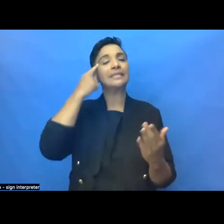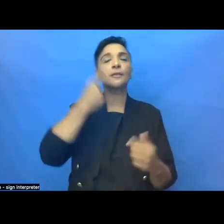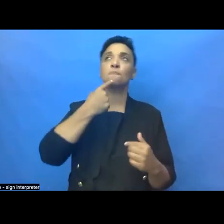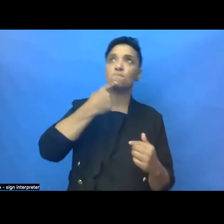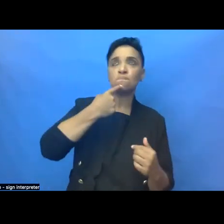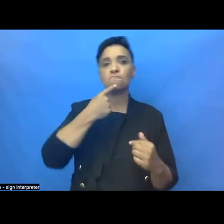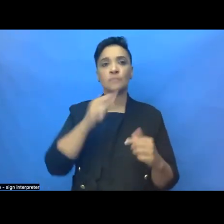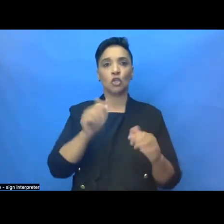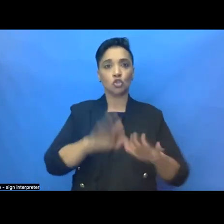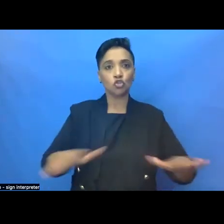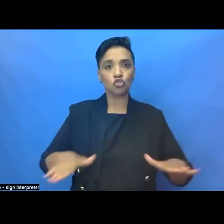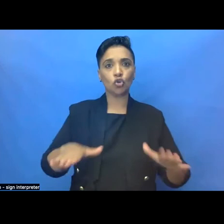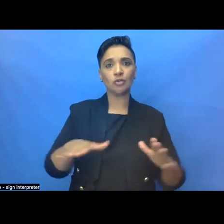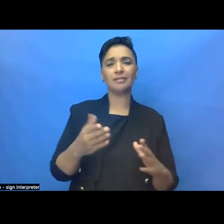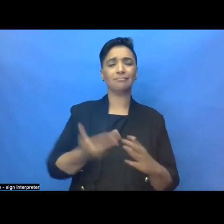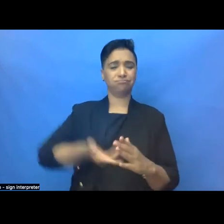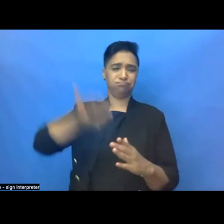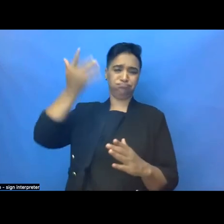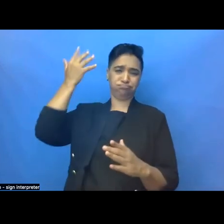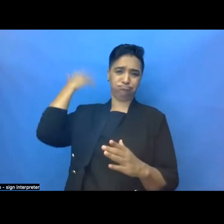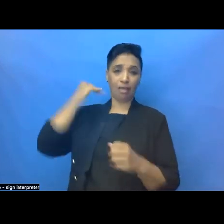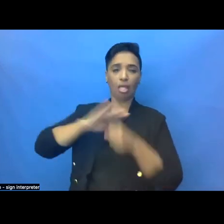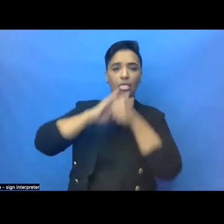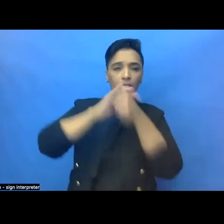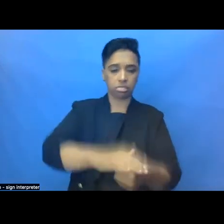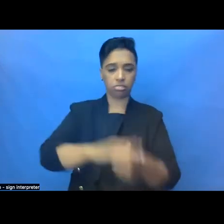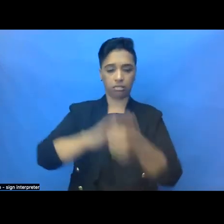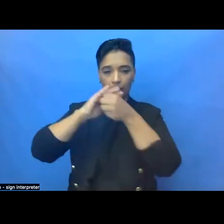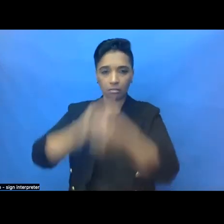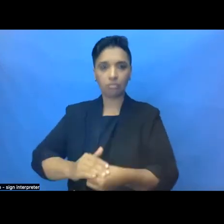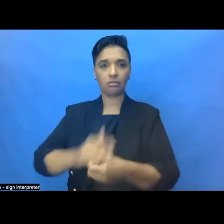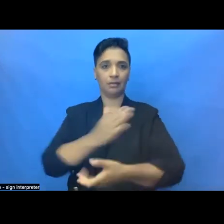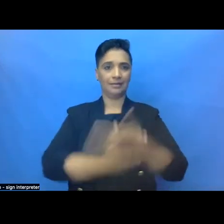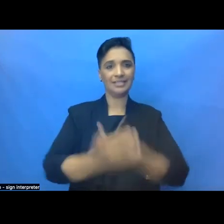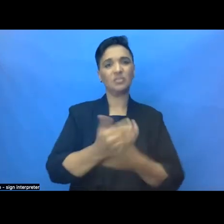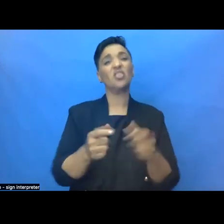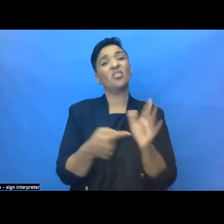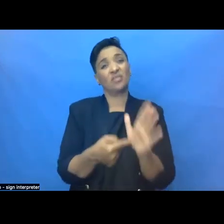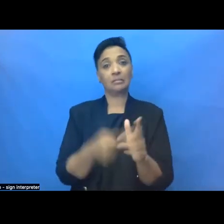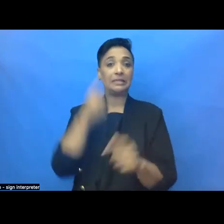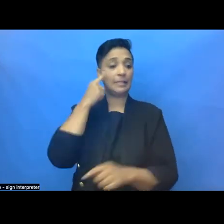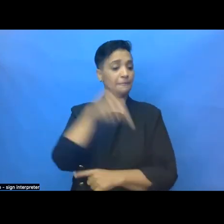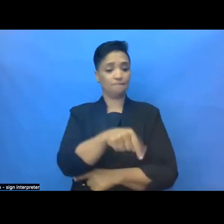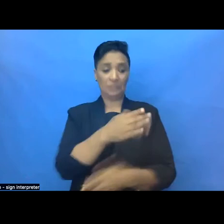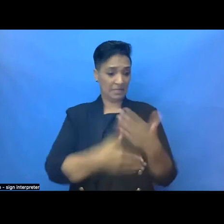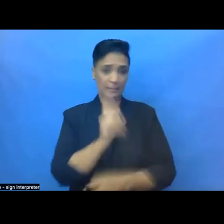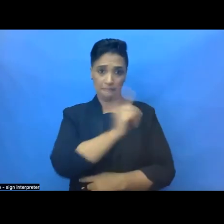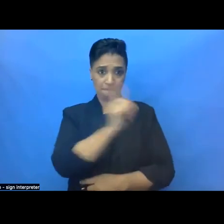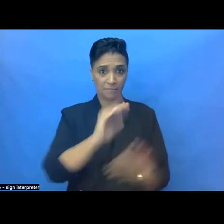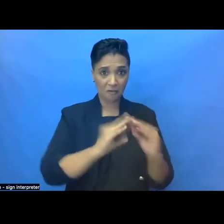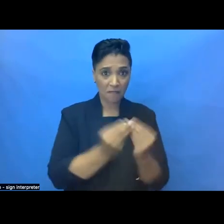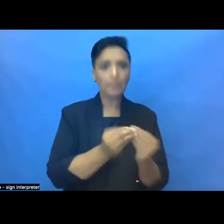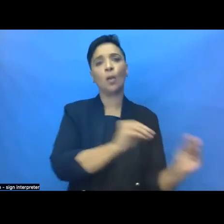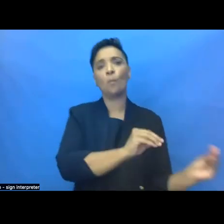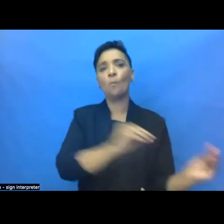of outdated and discriminatory habits and practices, such as institutionalization, through ensuring right